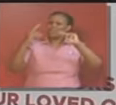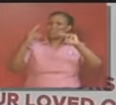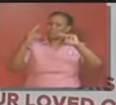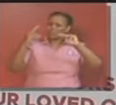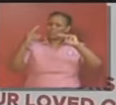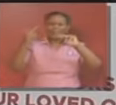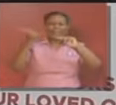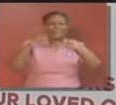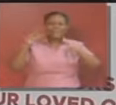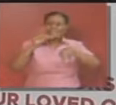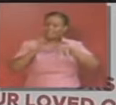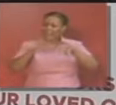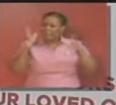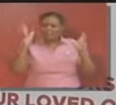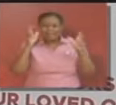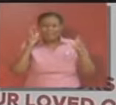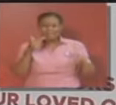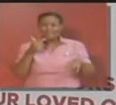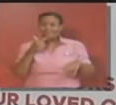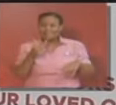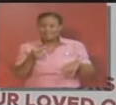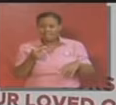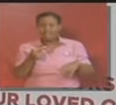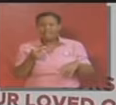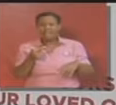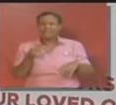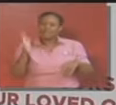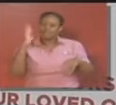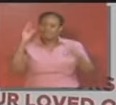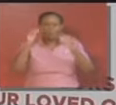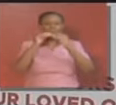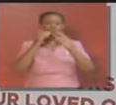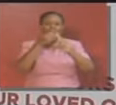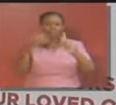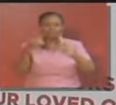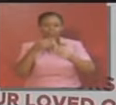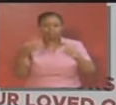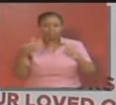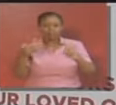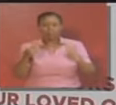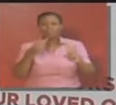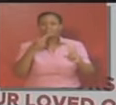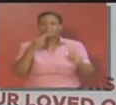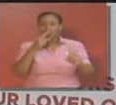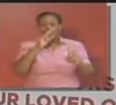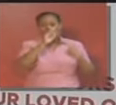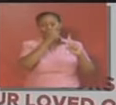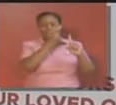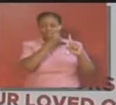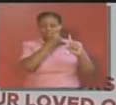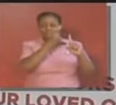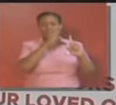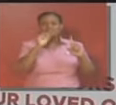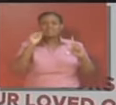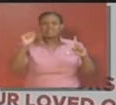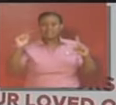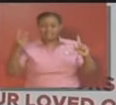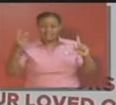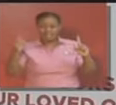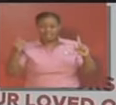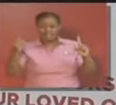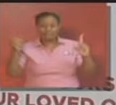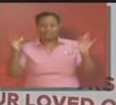into the details, right, as I continue to speak, whenever you hear me say primary, secondary, or tertiary contacts